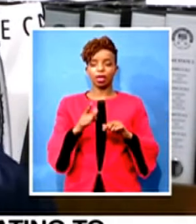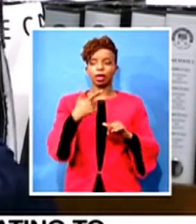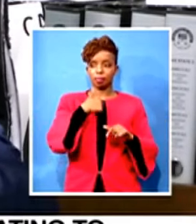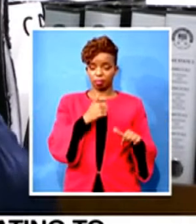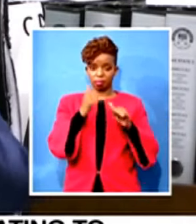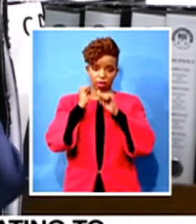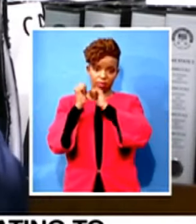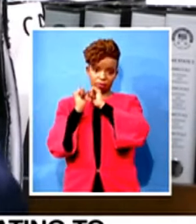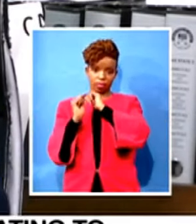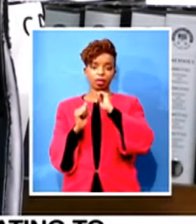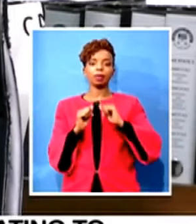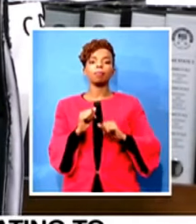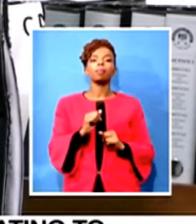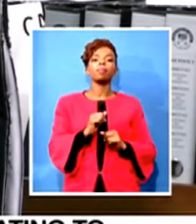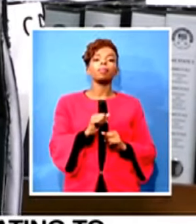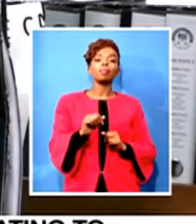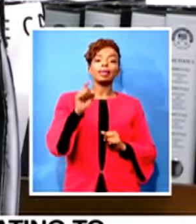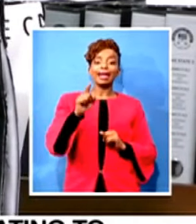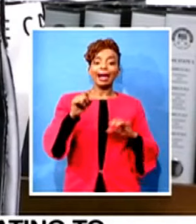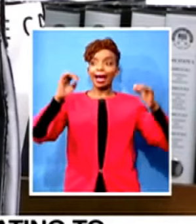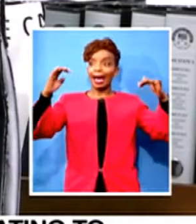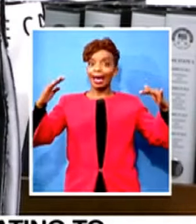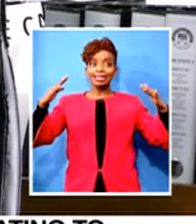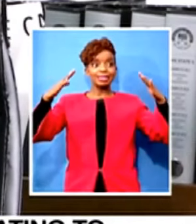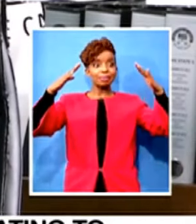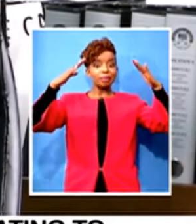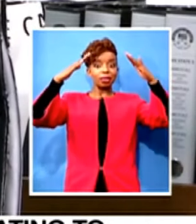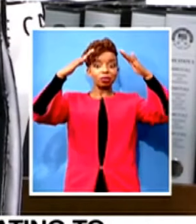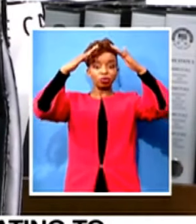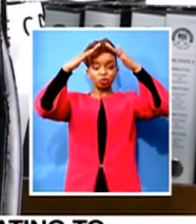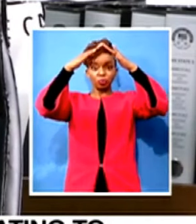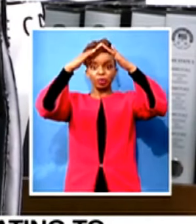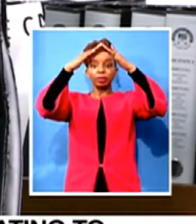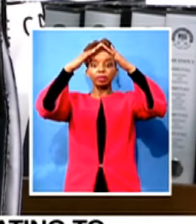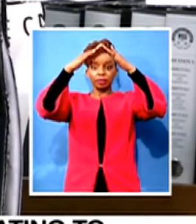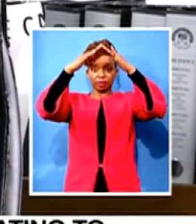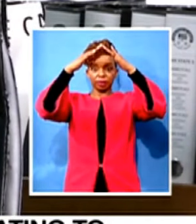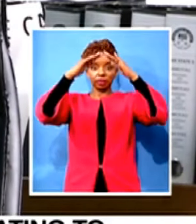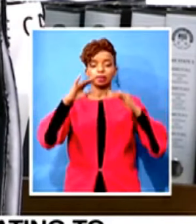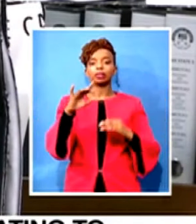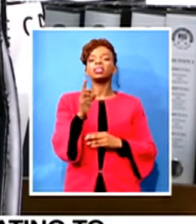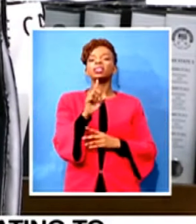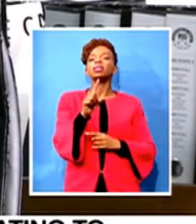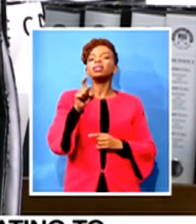It was about the structural integrity. And there have been comments about